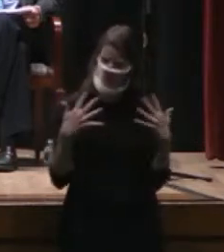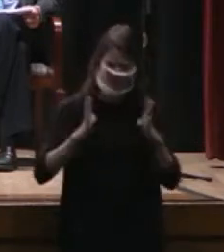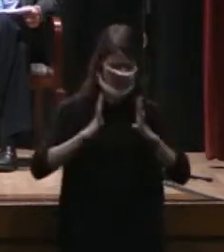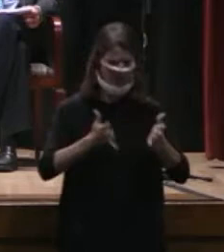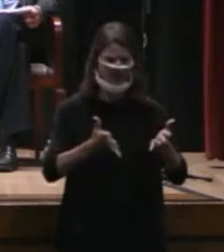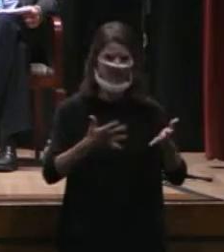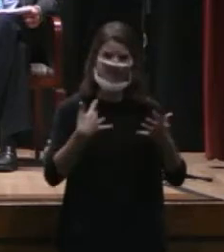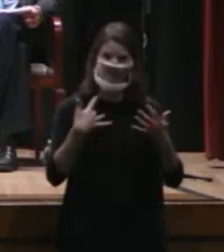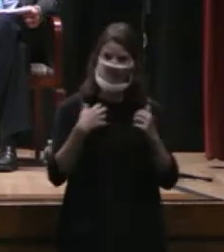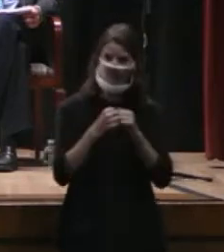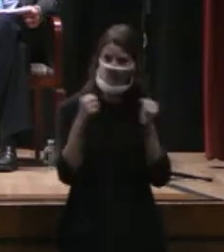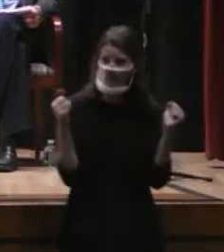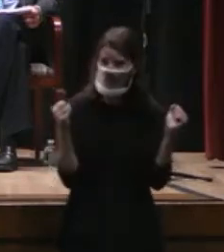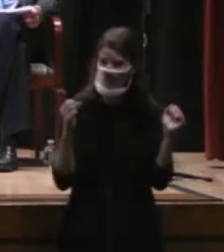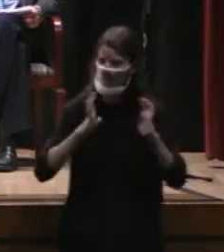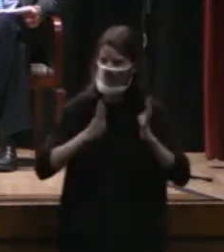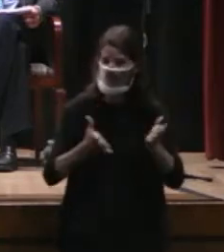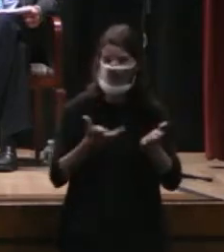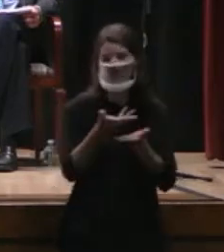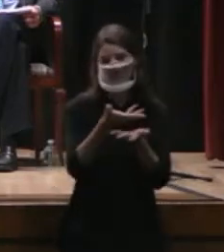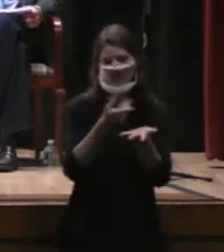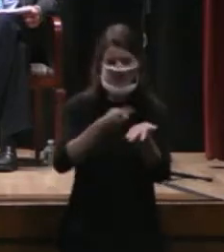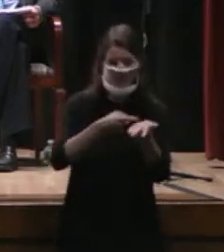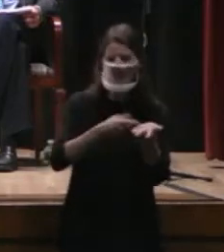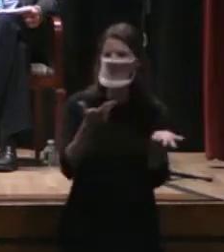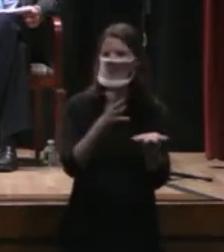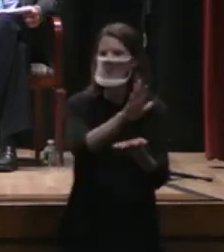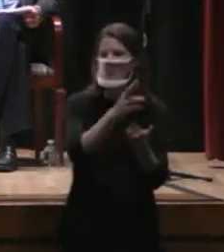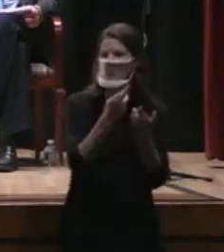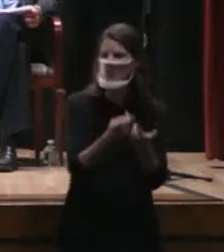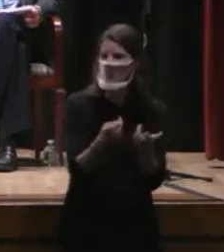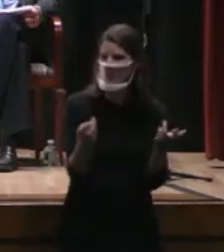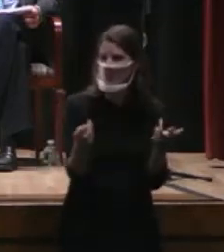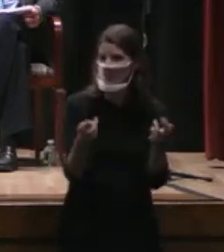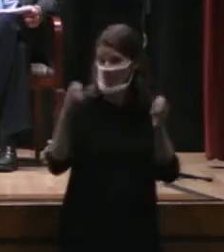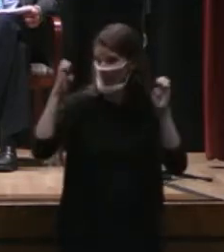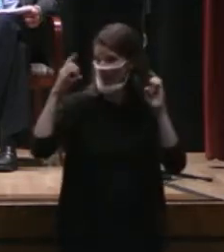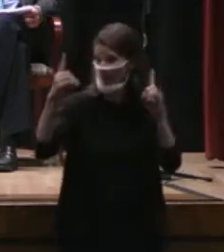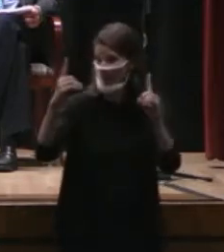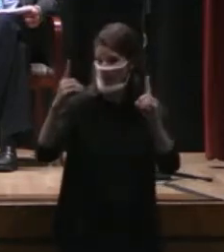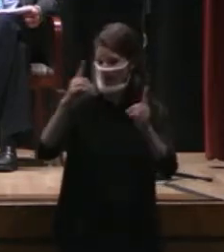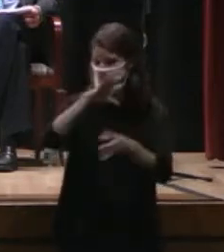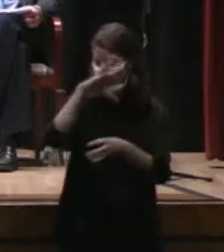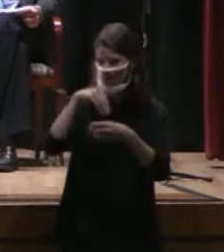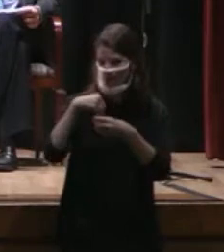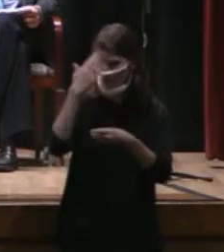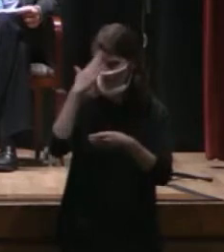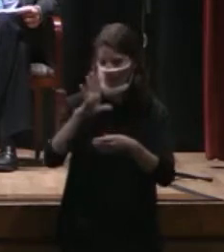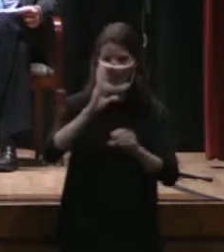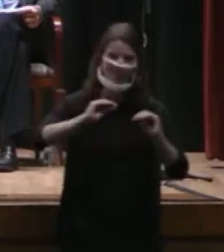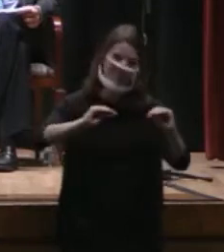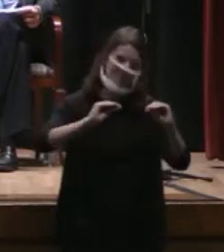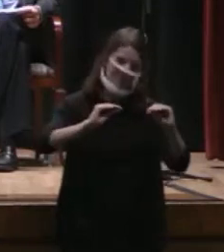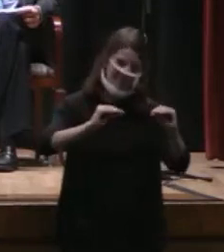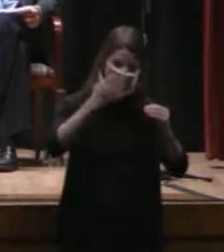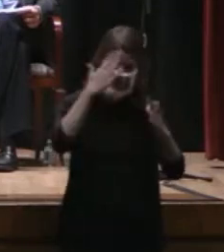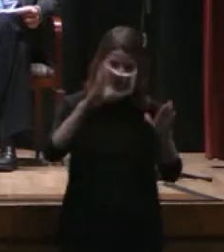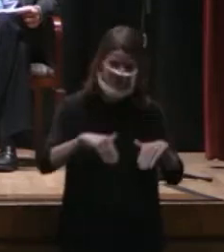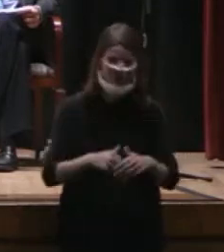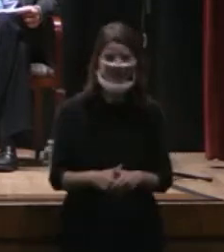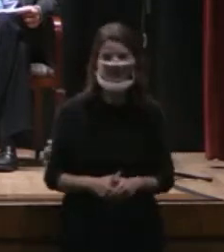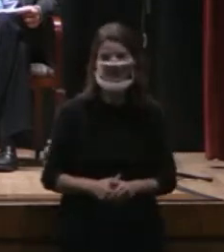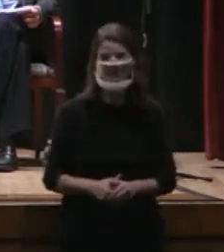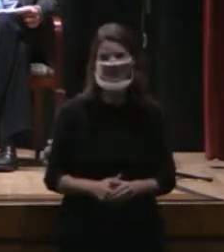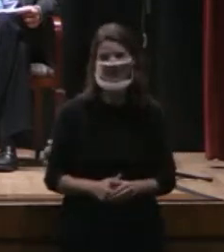to feel vulnerable, we talked about her resources and the education that I knew would be provided to her,